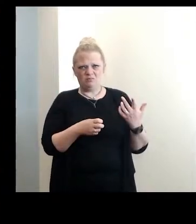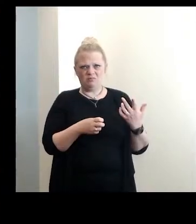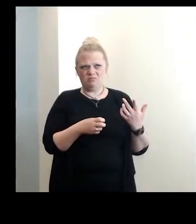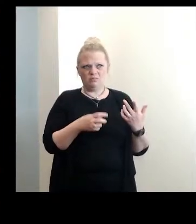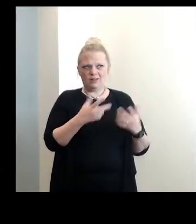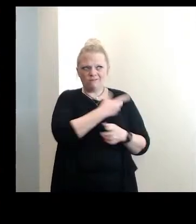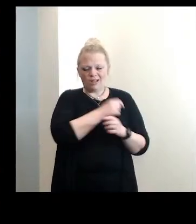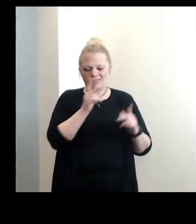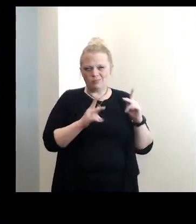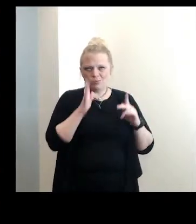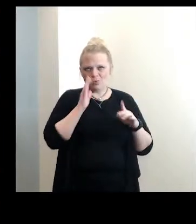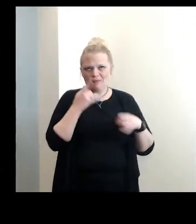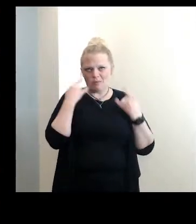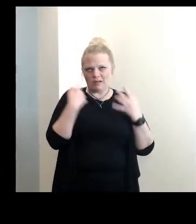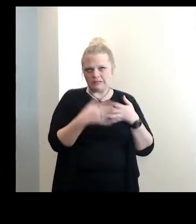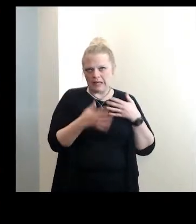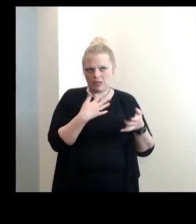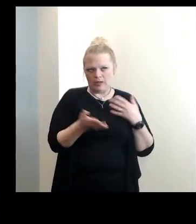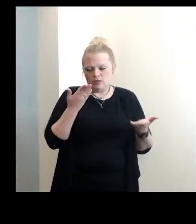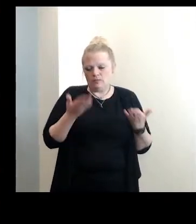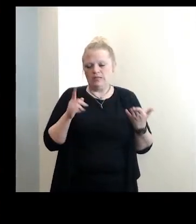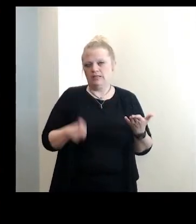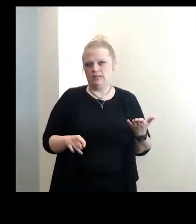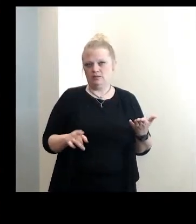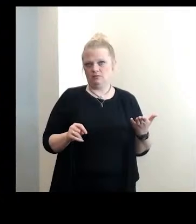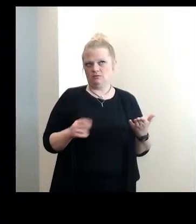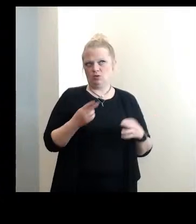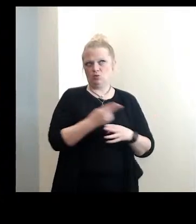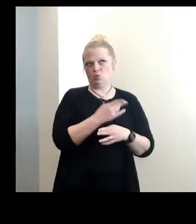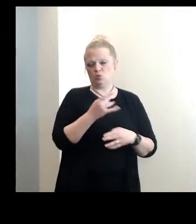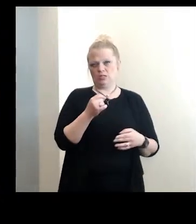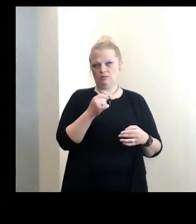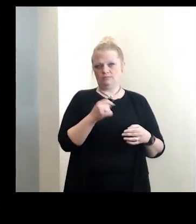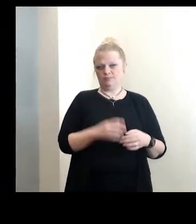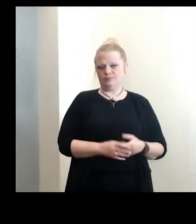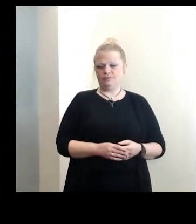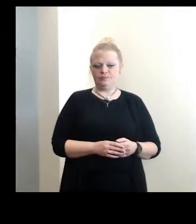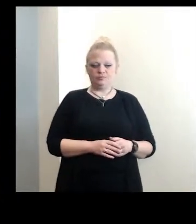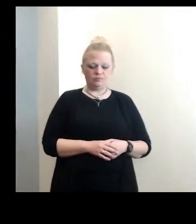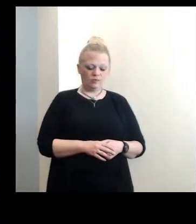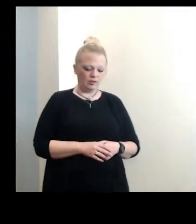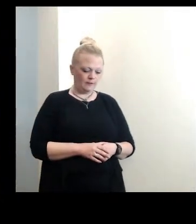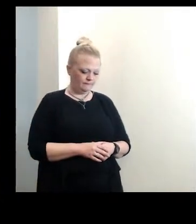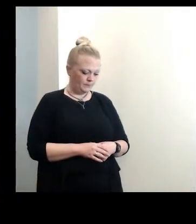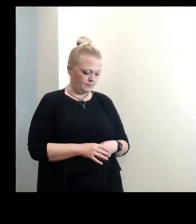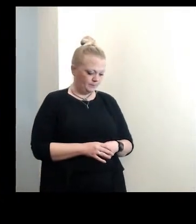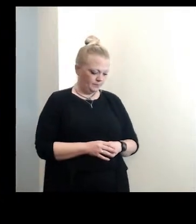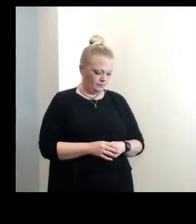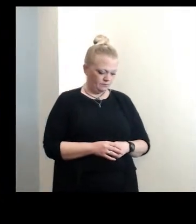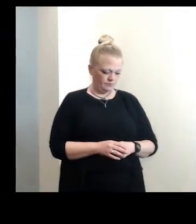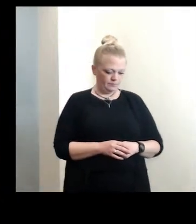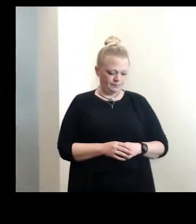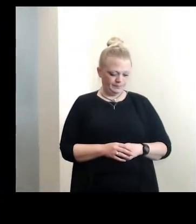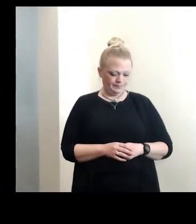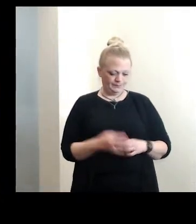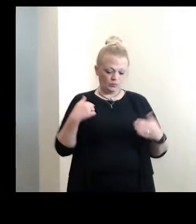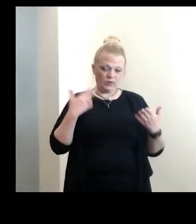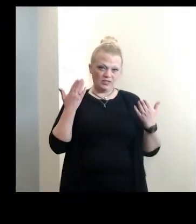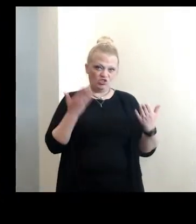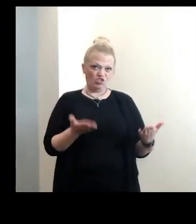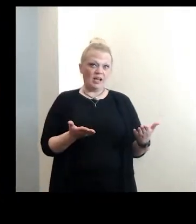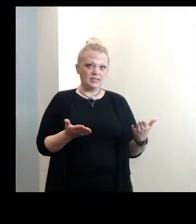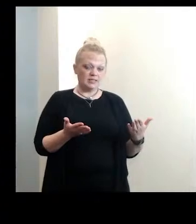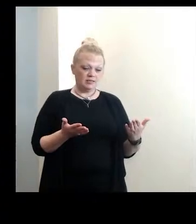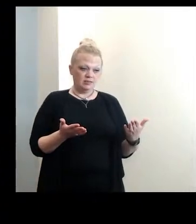with them anyway, knowing they may need to bring it and use it wherever they go. What I would suggest to all is